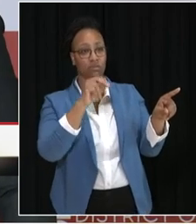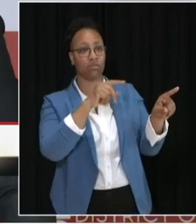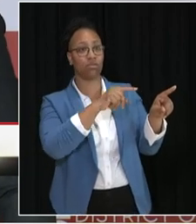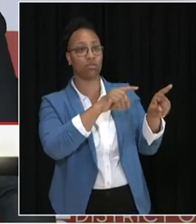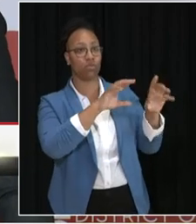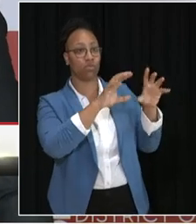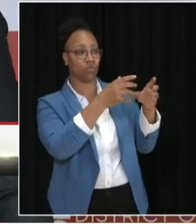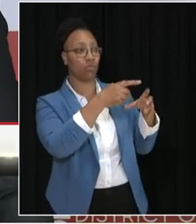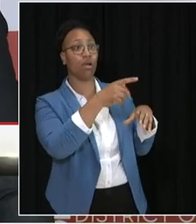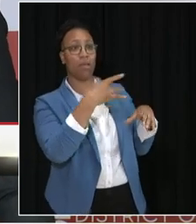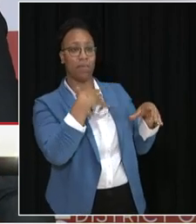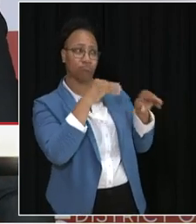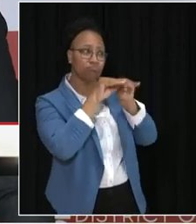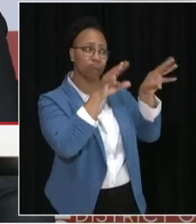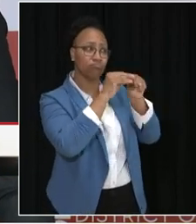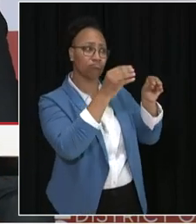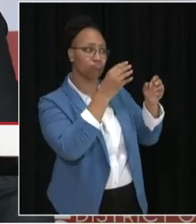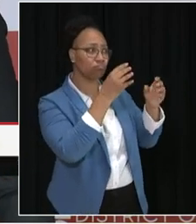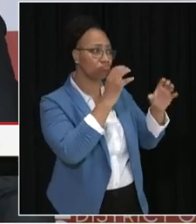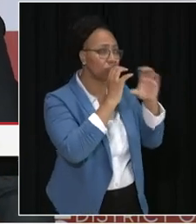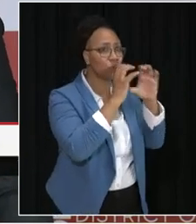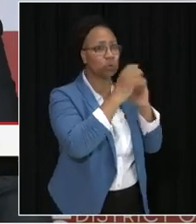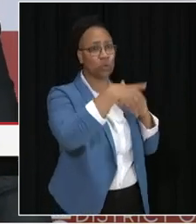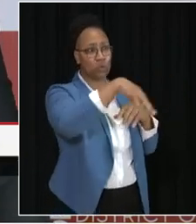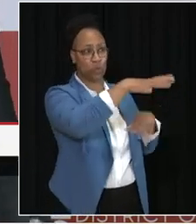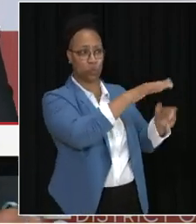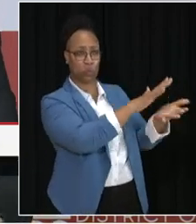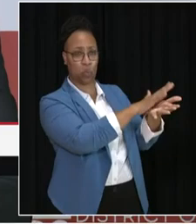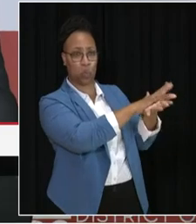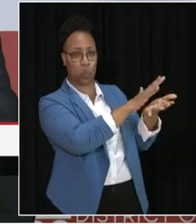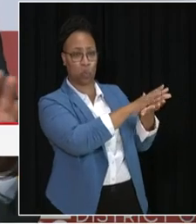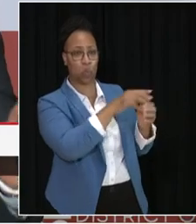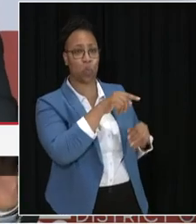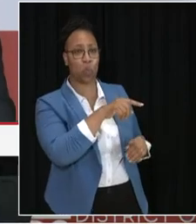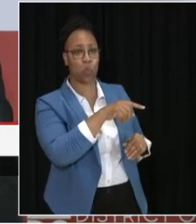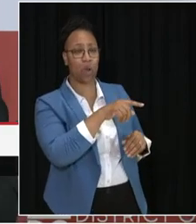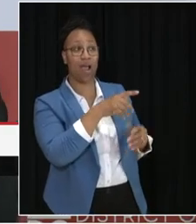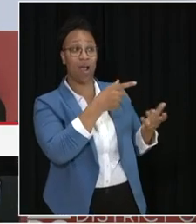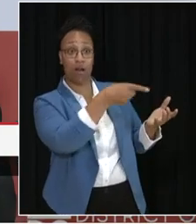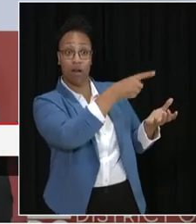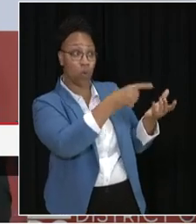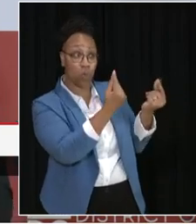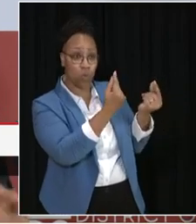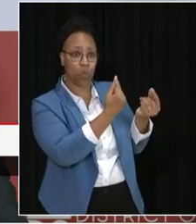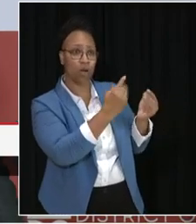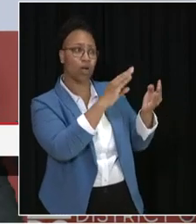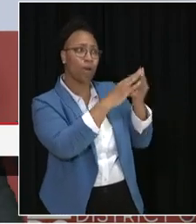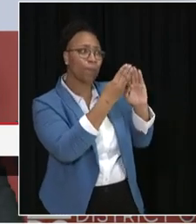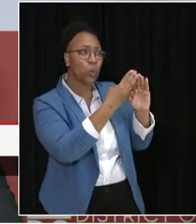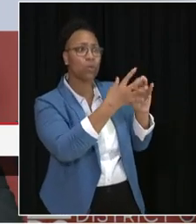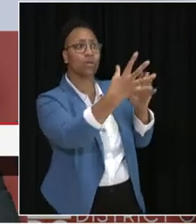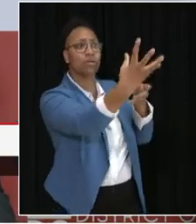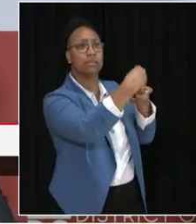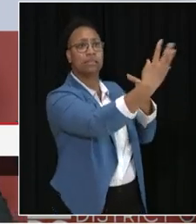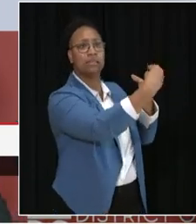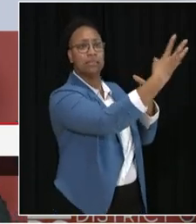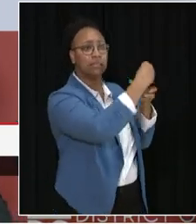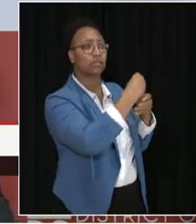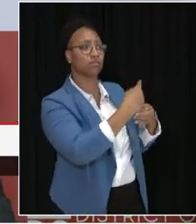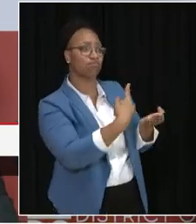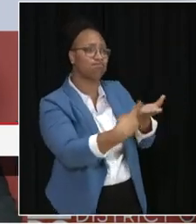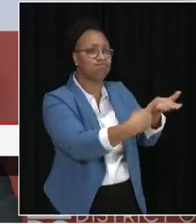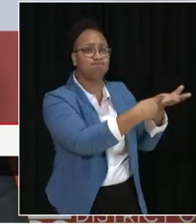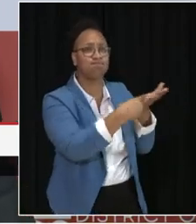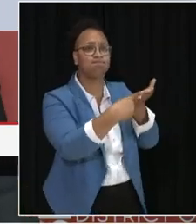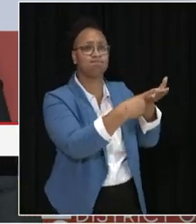the school. And we've had rich discussions with the community around the enrollment strategy, which will be to build a high